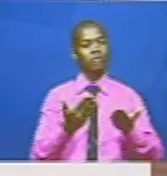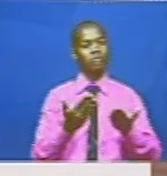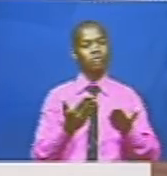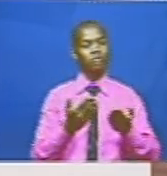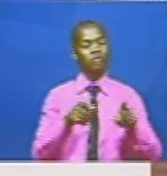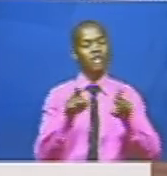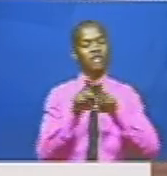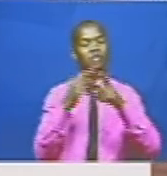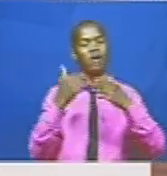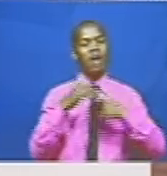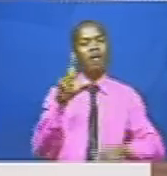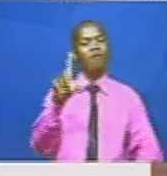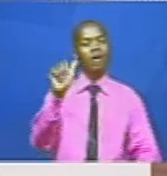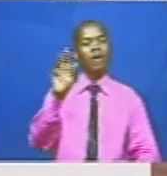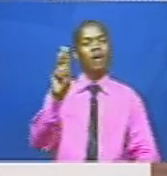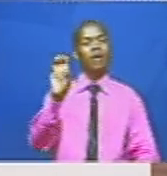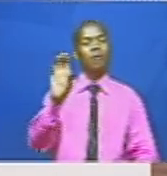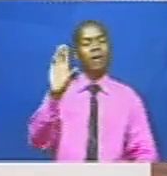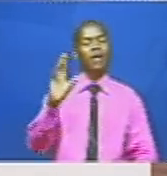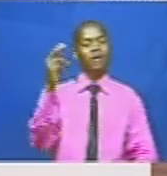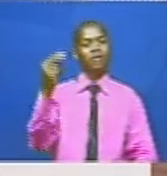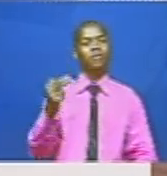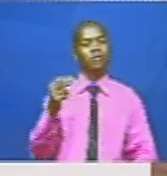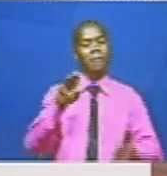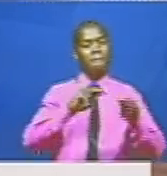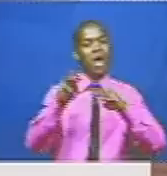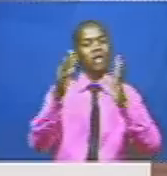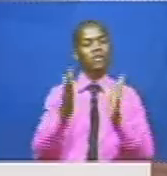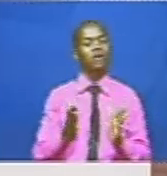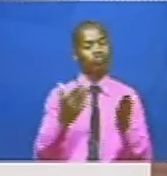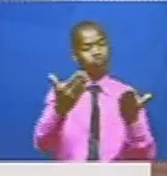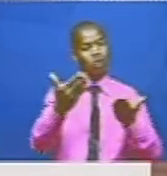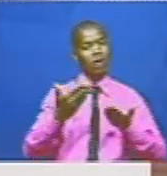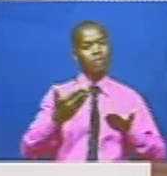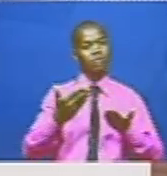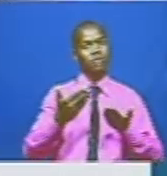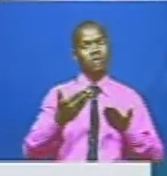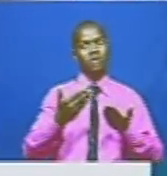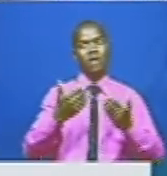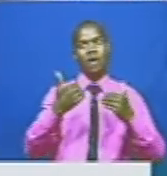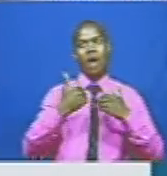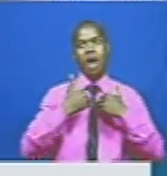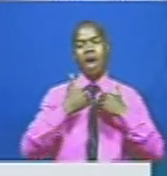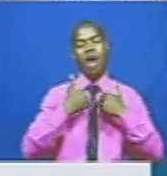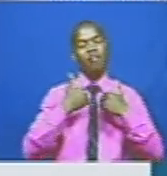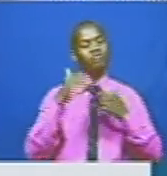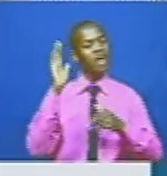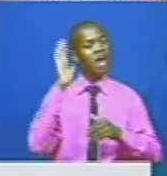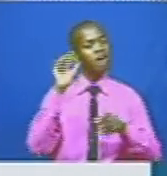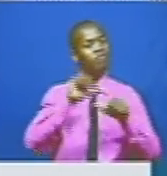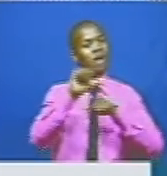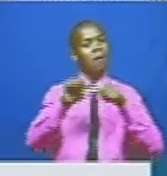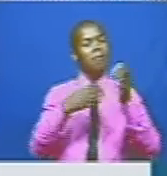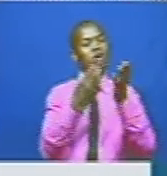Lameck Maranga, he is the manager at Suburb Adventures. Thank you. Welcome, gentlemen. Thank you. You have heard about the growth that there was in domestic